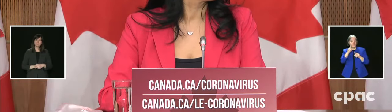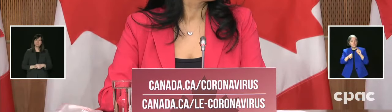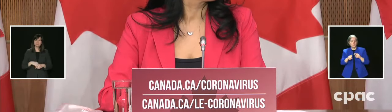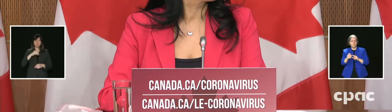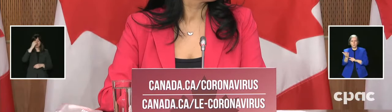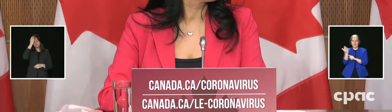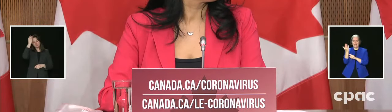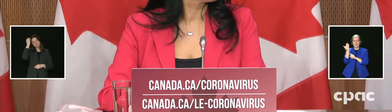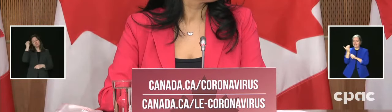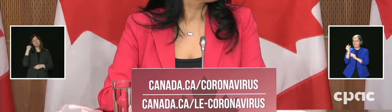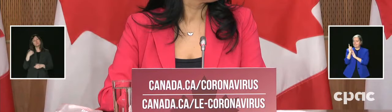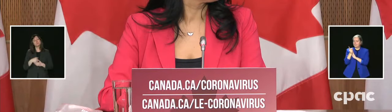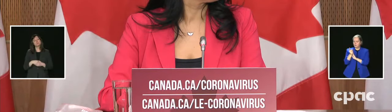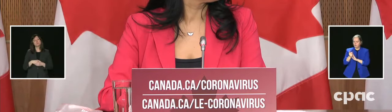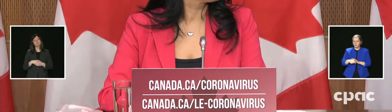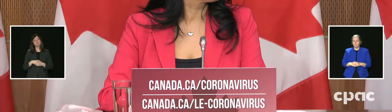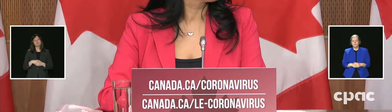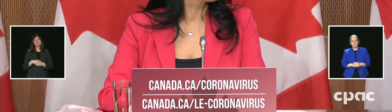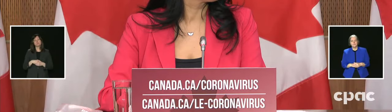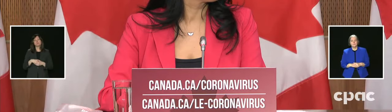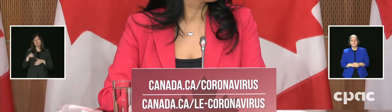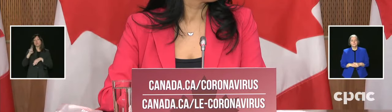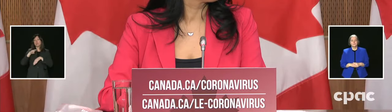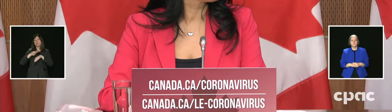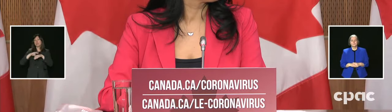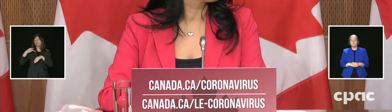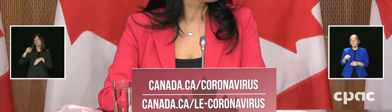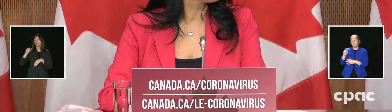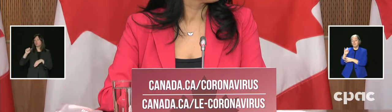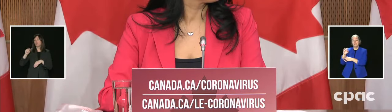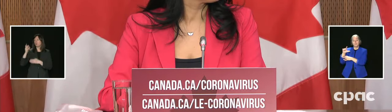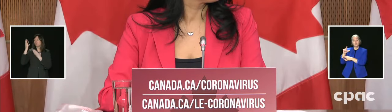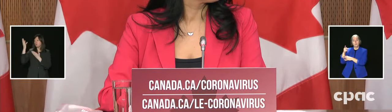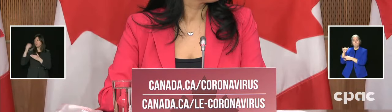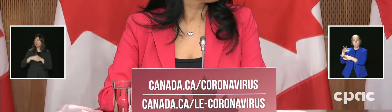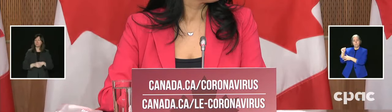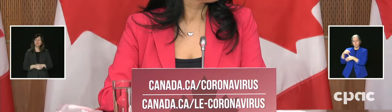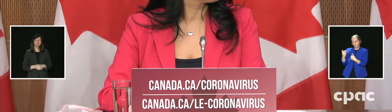Merci. Thank you. Our next question, Ryan Tumulty, National Post. Your line is open. À vous la parole.